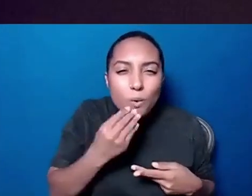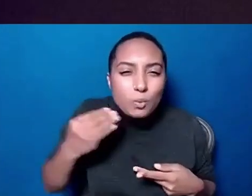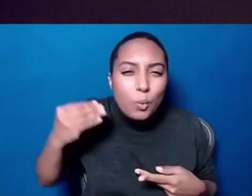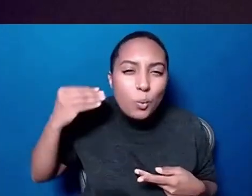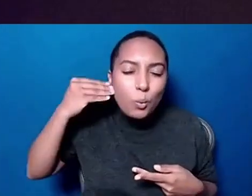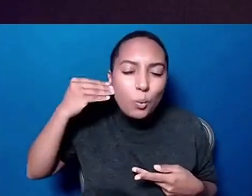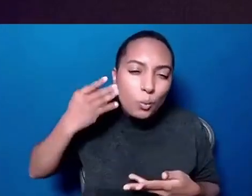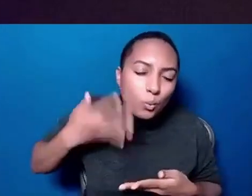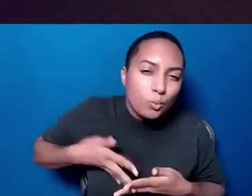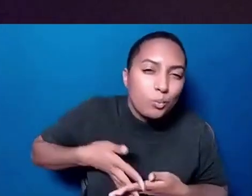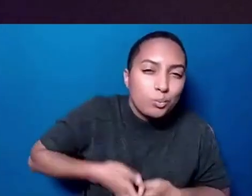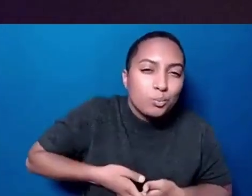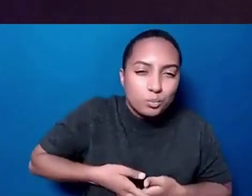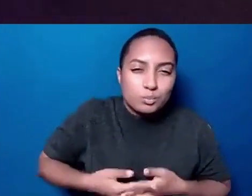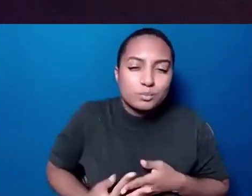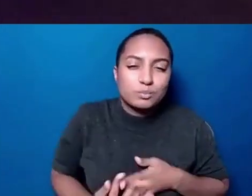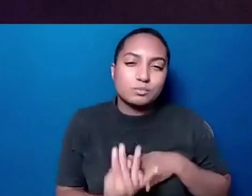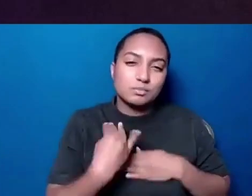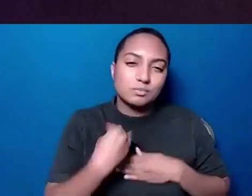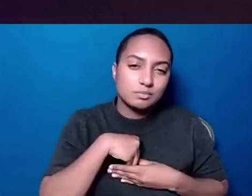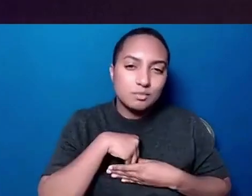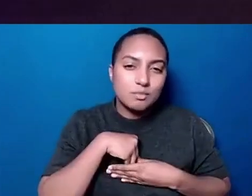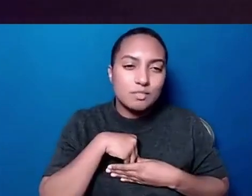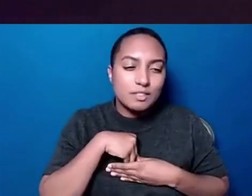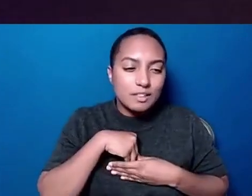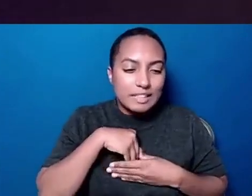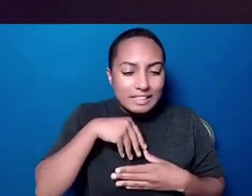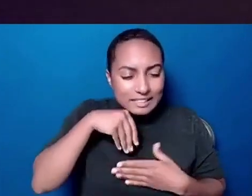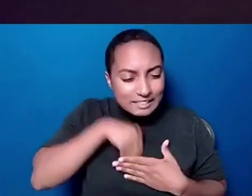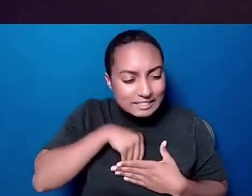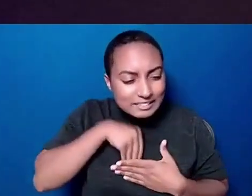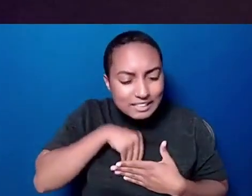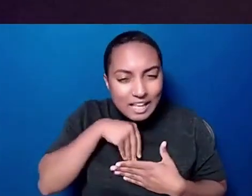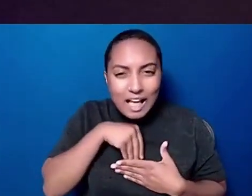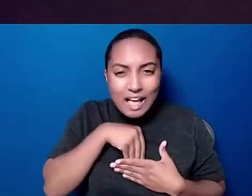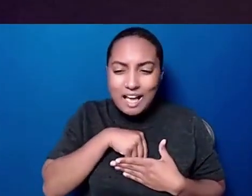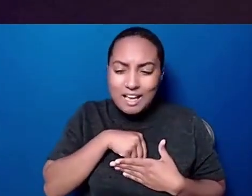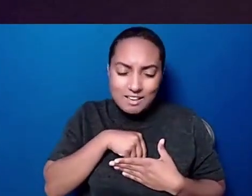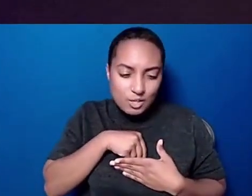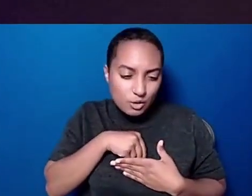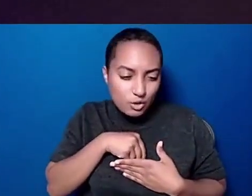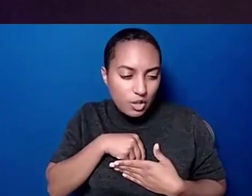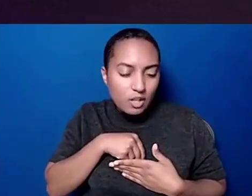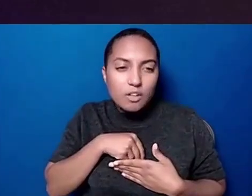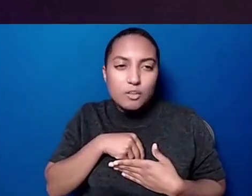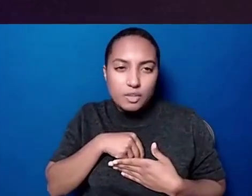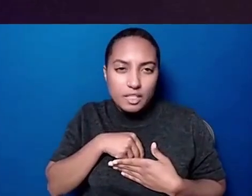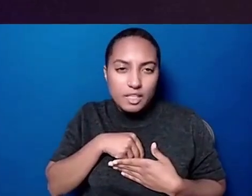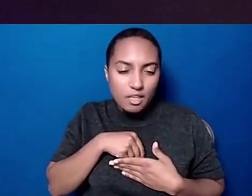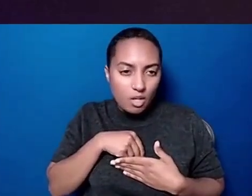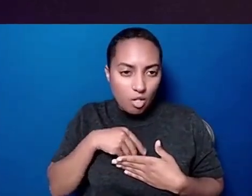need tonight, family? And inside of locating your beating heart.